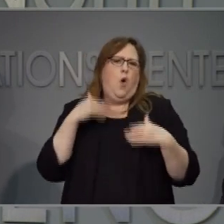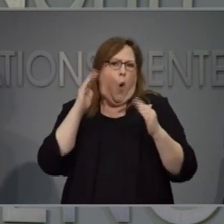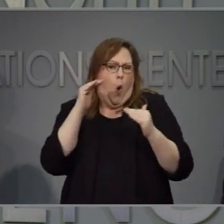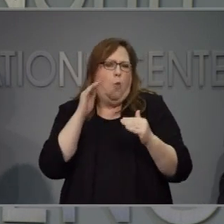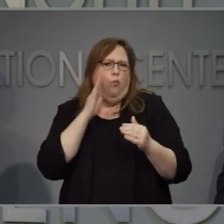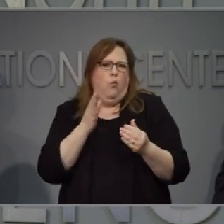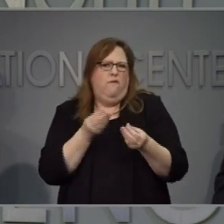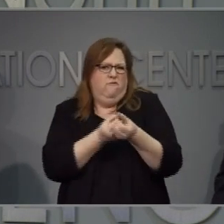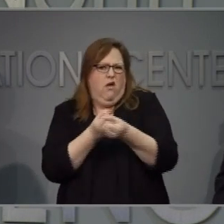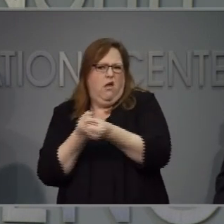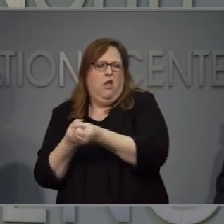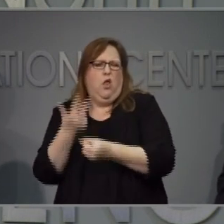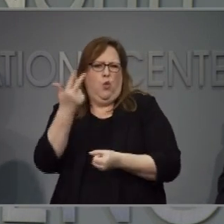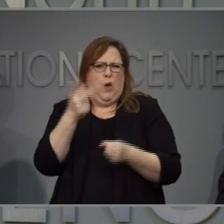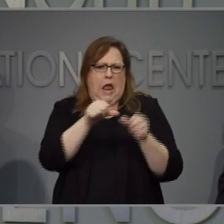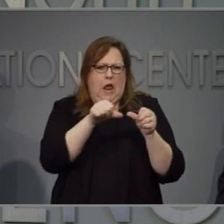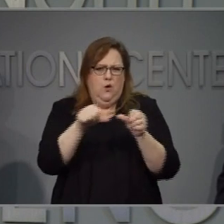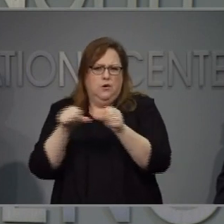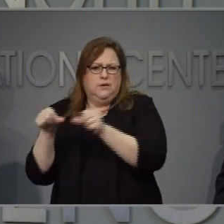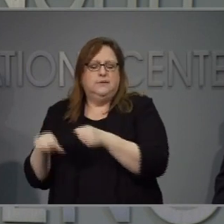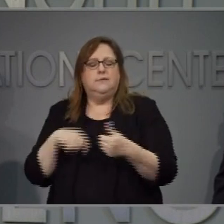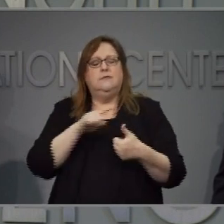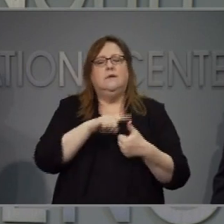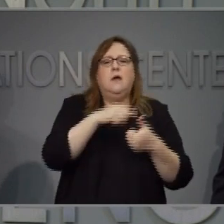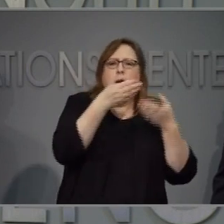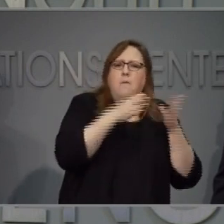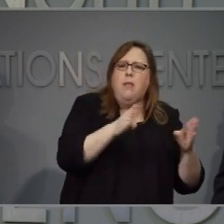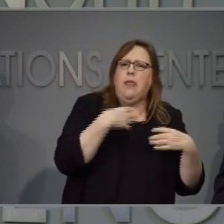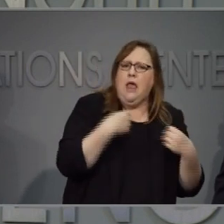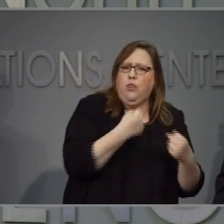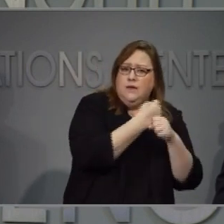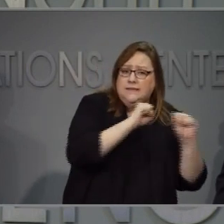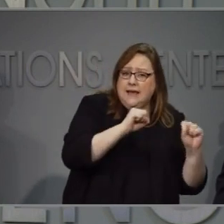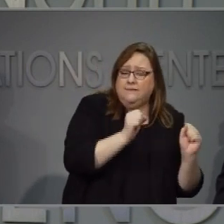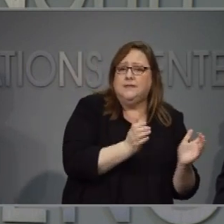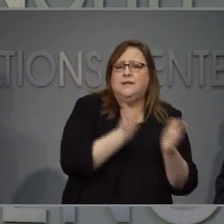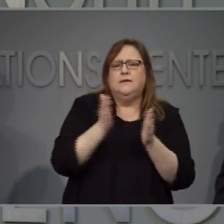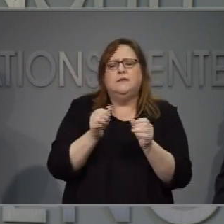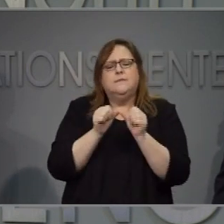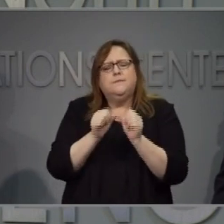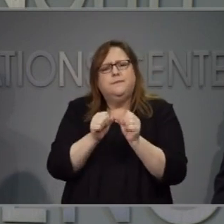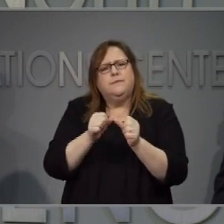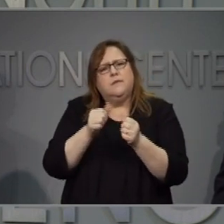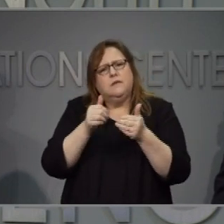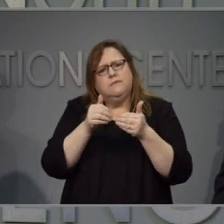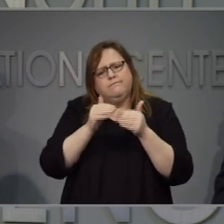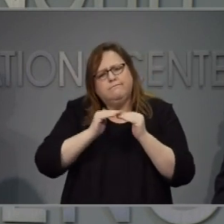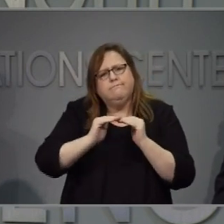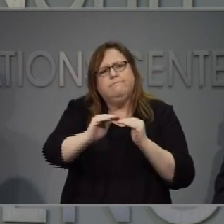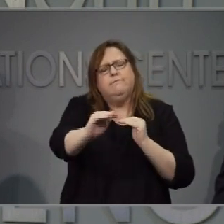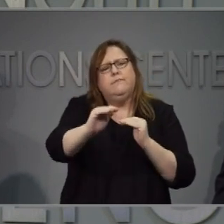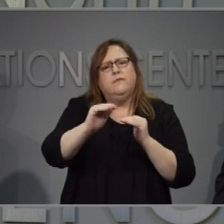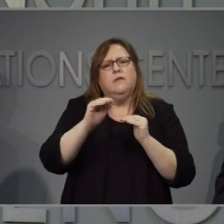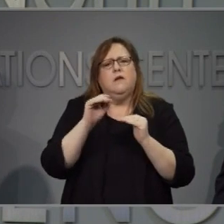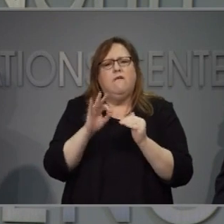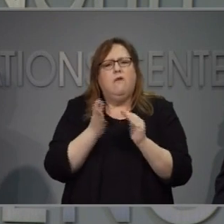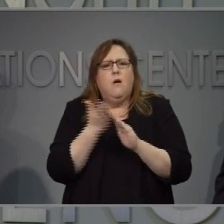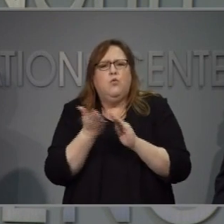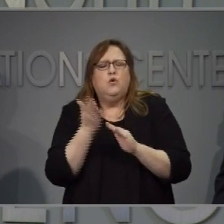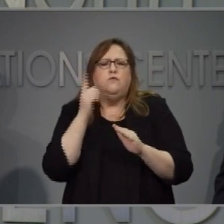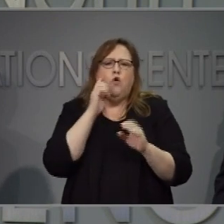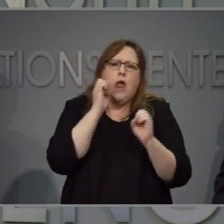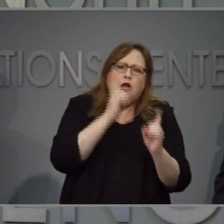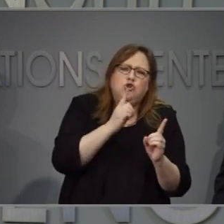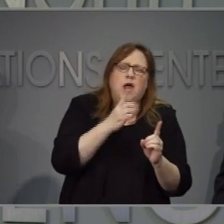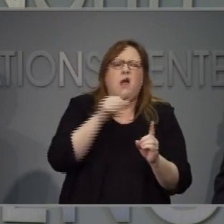areas: public health and safety, continuity of operations for education and other state government